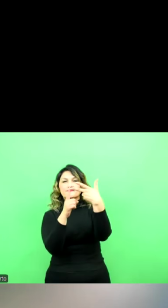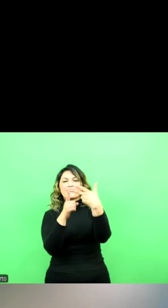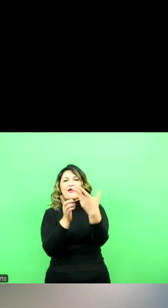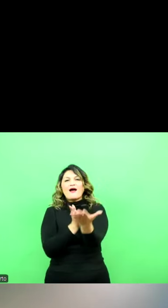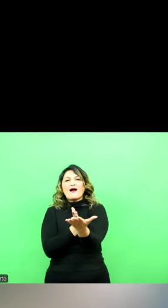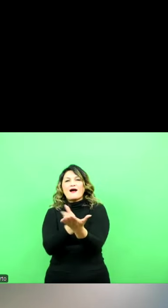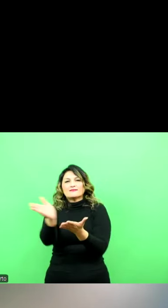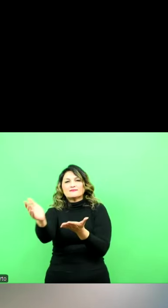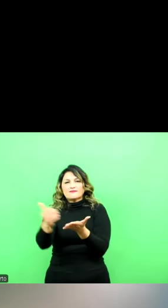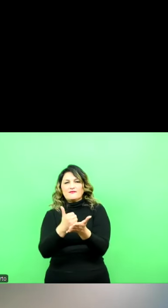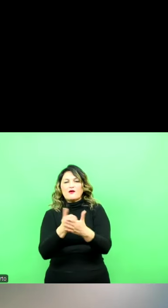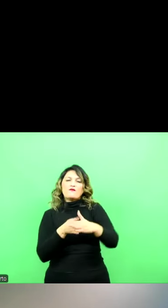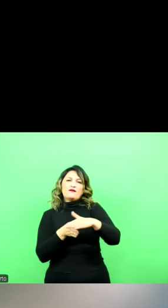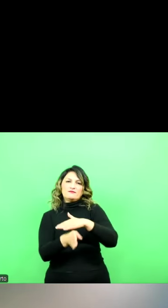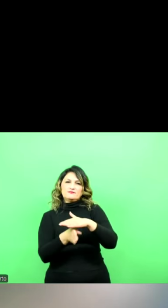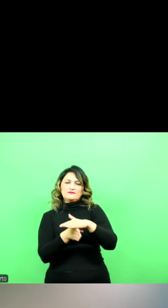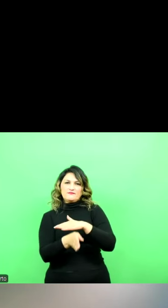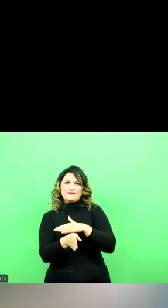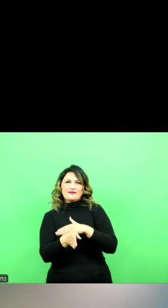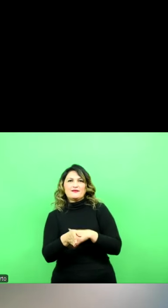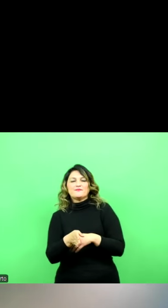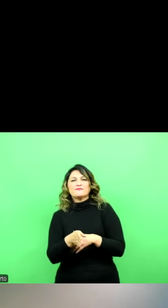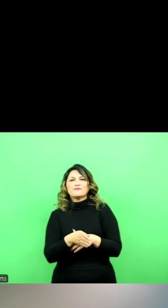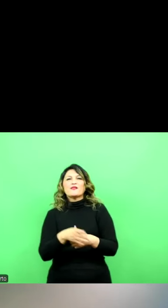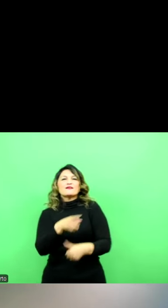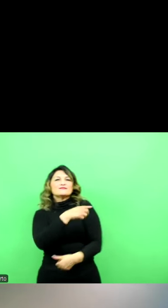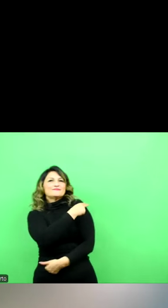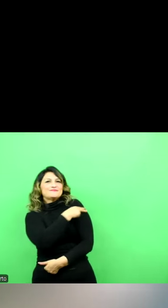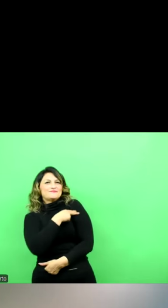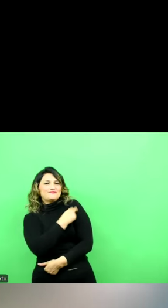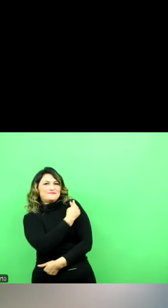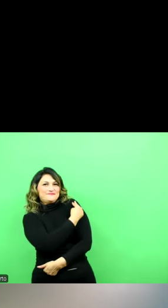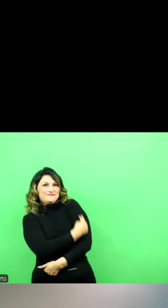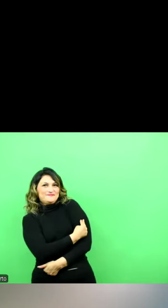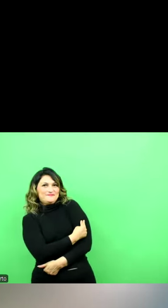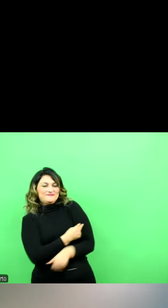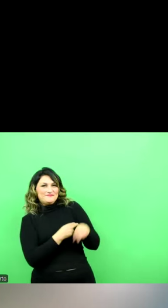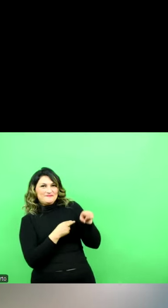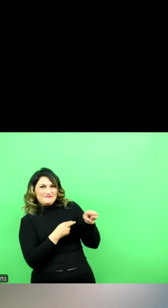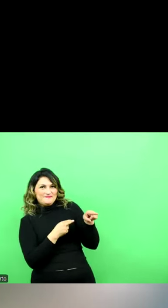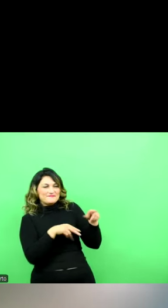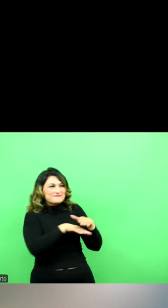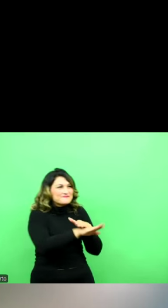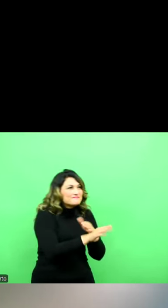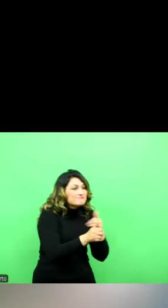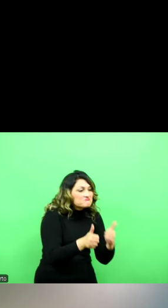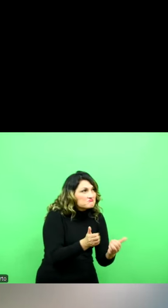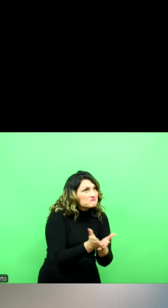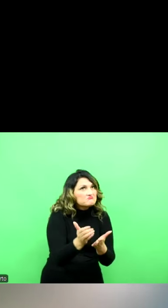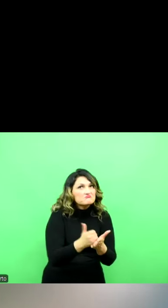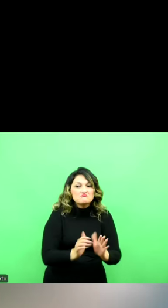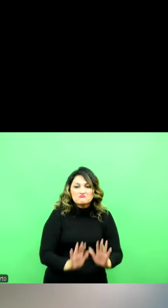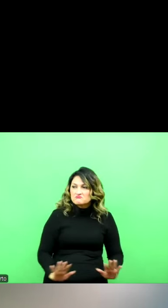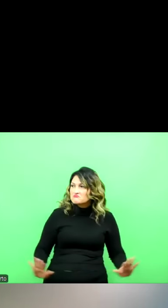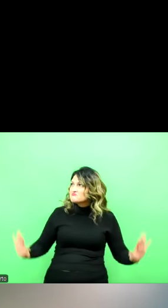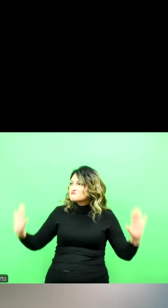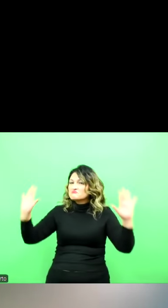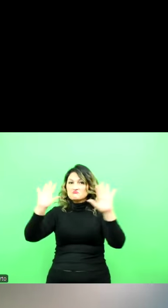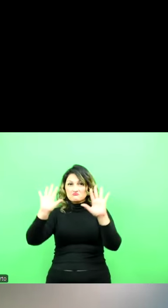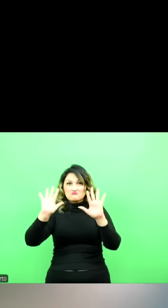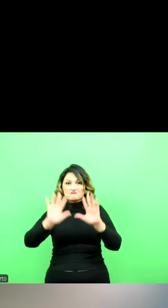routes offer autonomous ways for persons with disabilities to leave the hospital. Capacities focuses